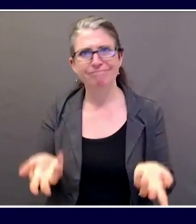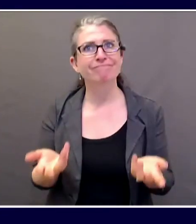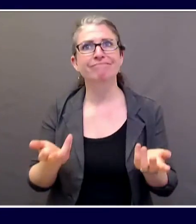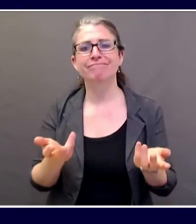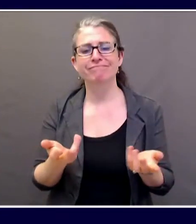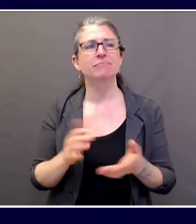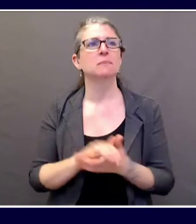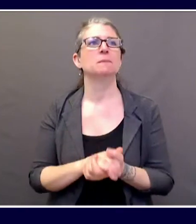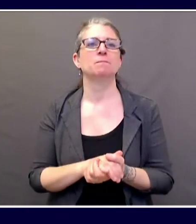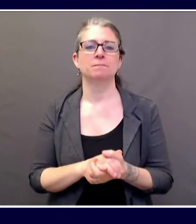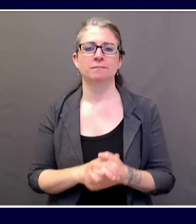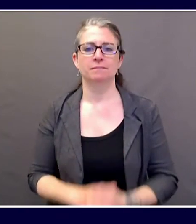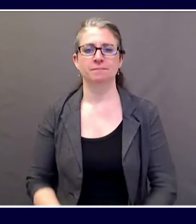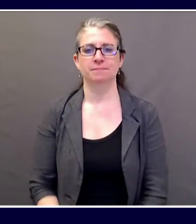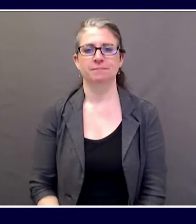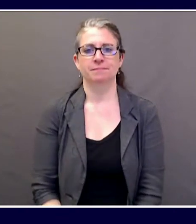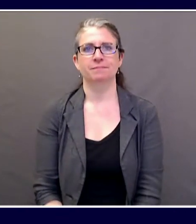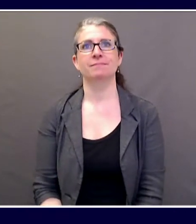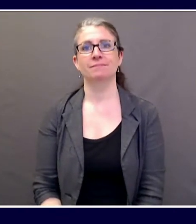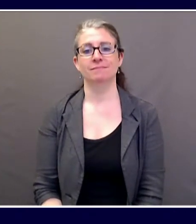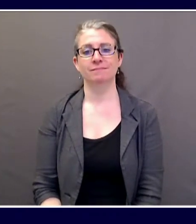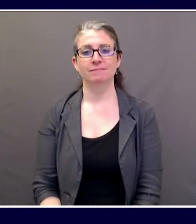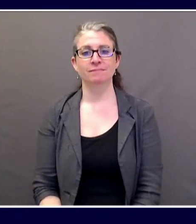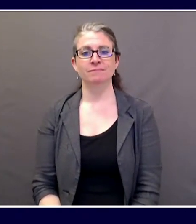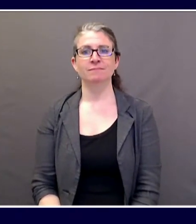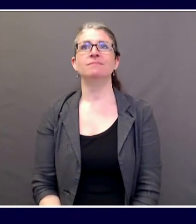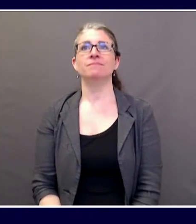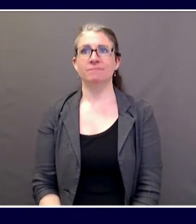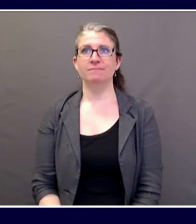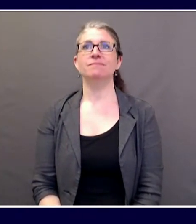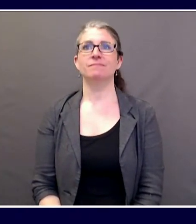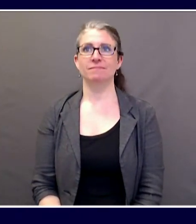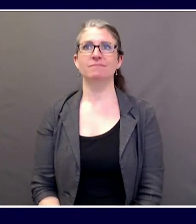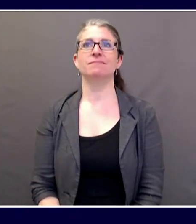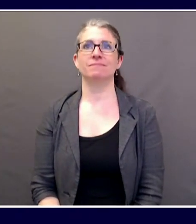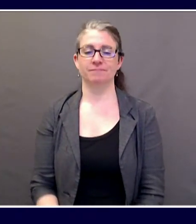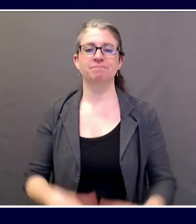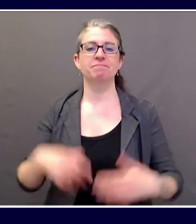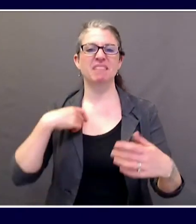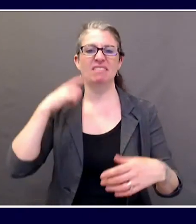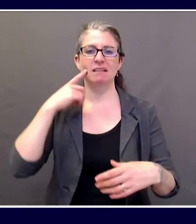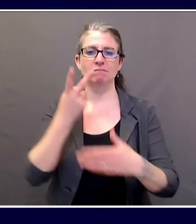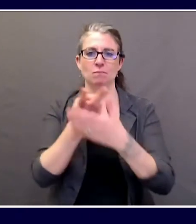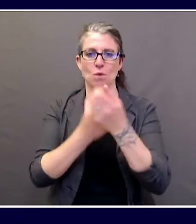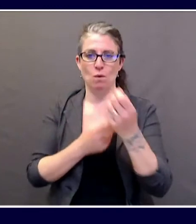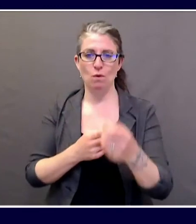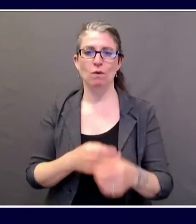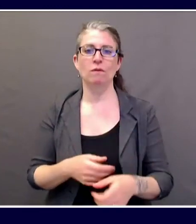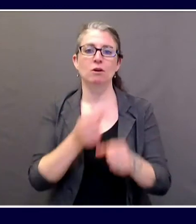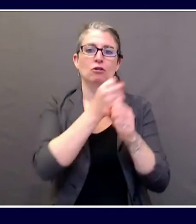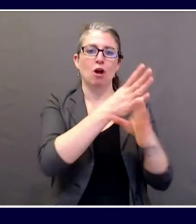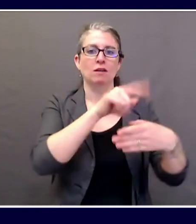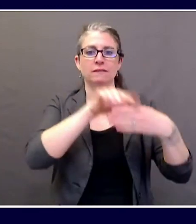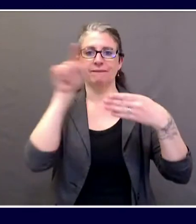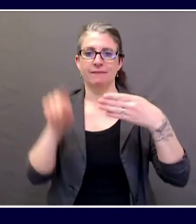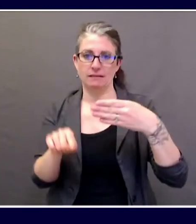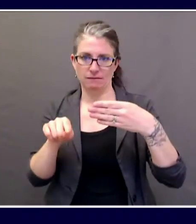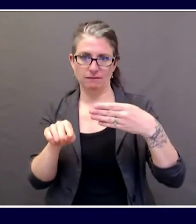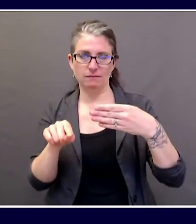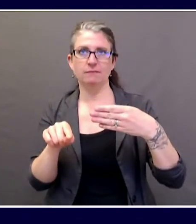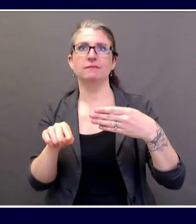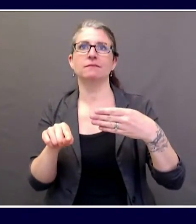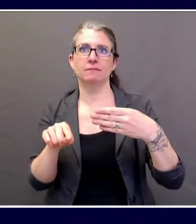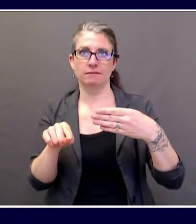Now, one of the reasons that the average age of new COVID cases has come down is because older folks in Maine have thankfully